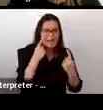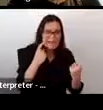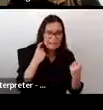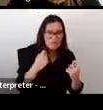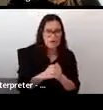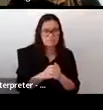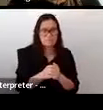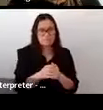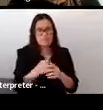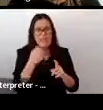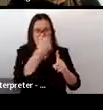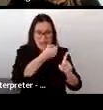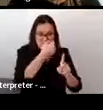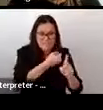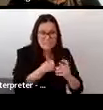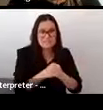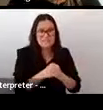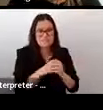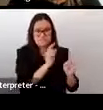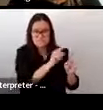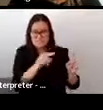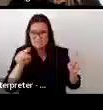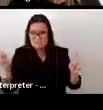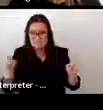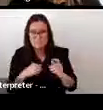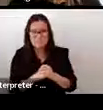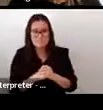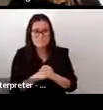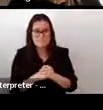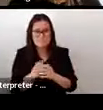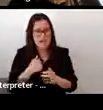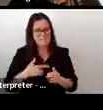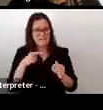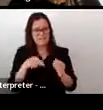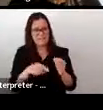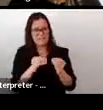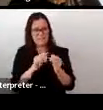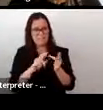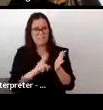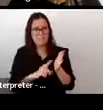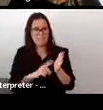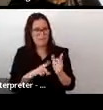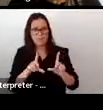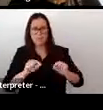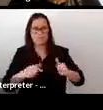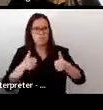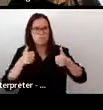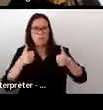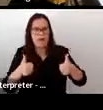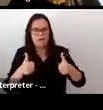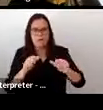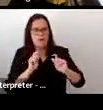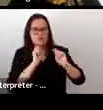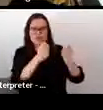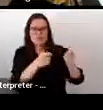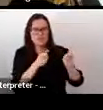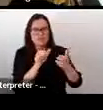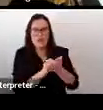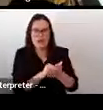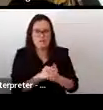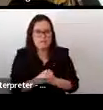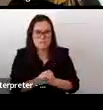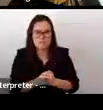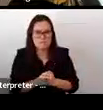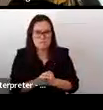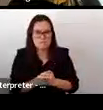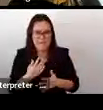I feel in its current state, this bill betrays those people. It's particularly upsetting for me because I know it's betraying